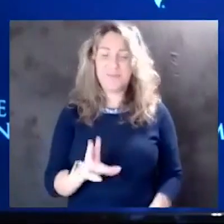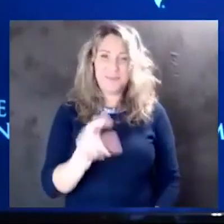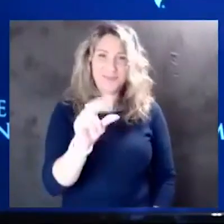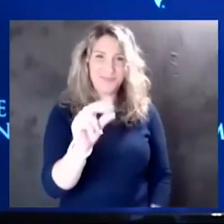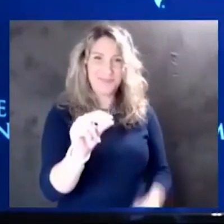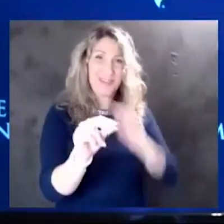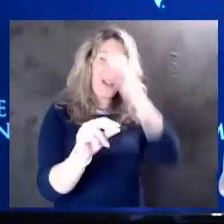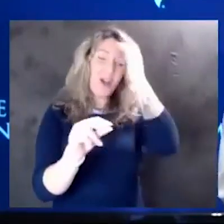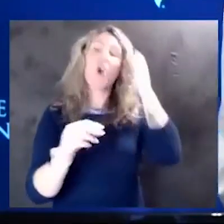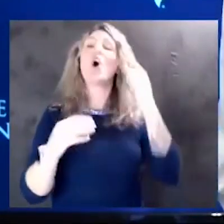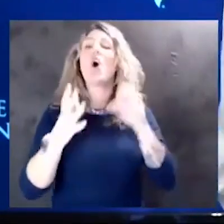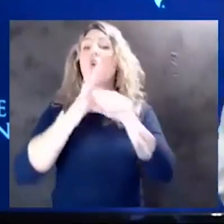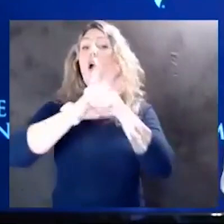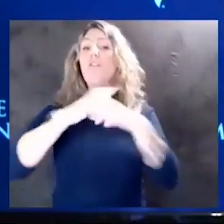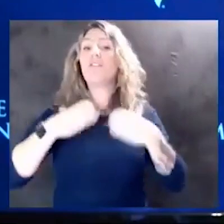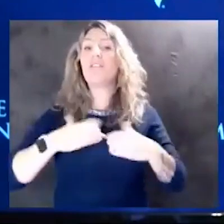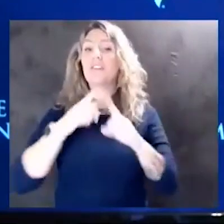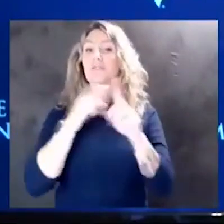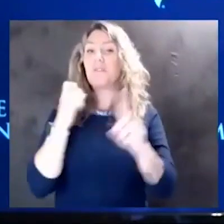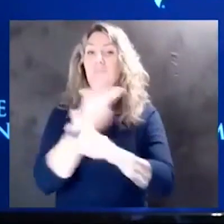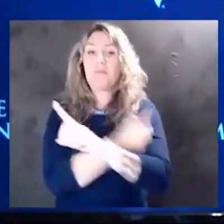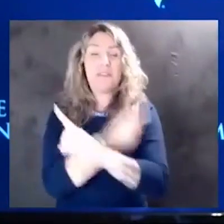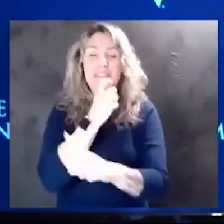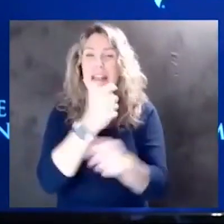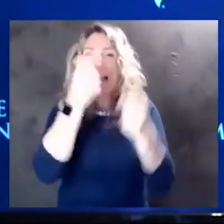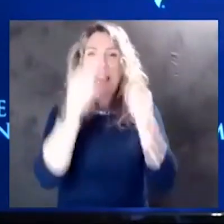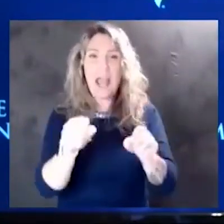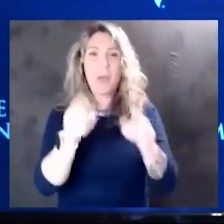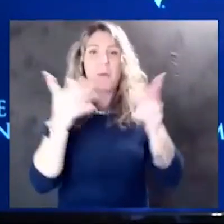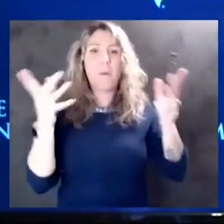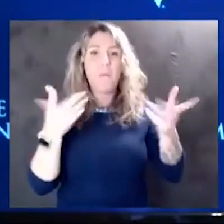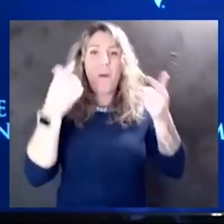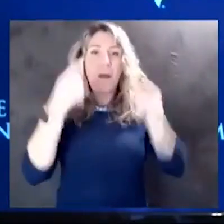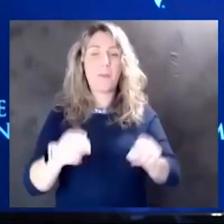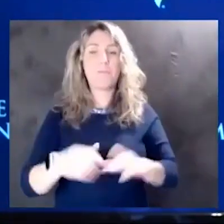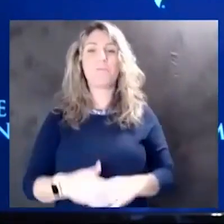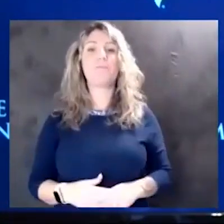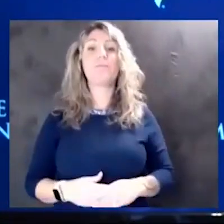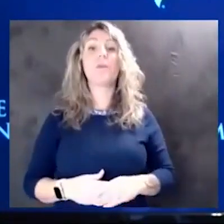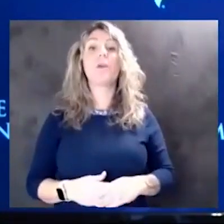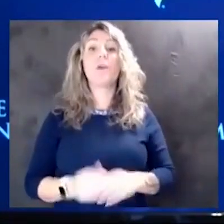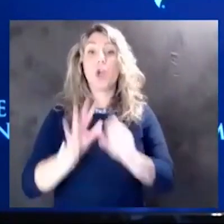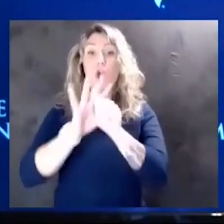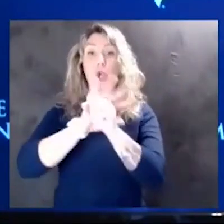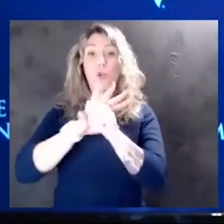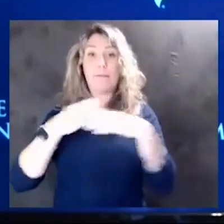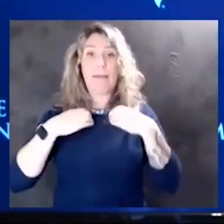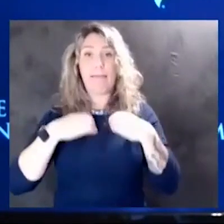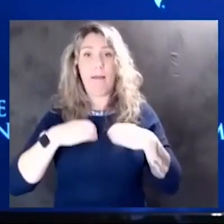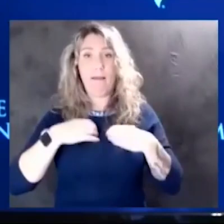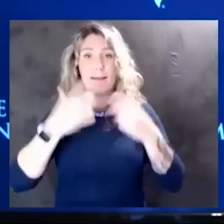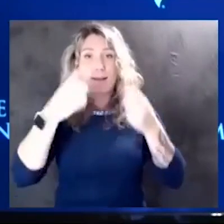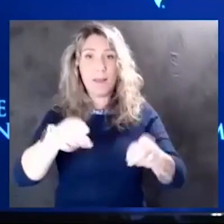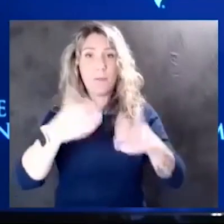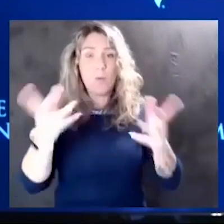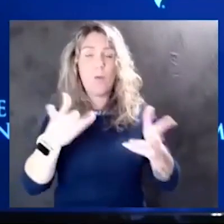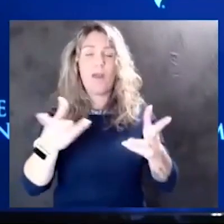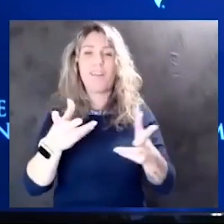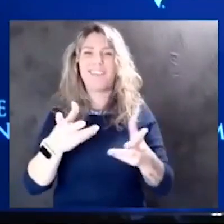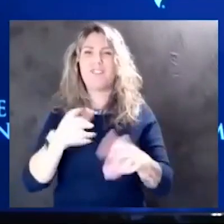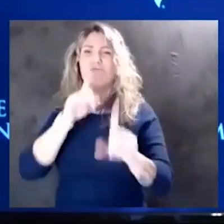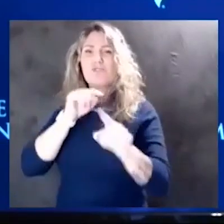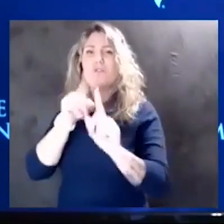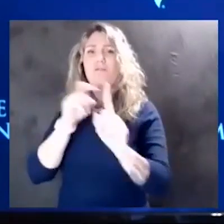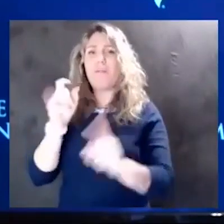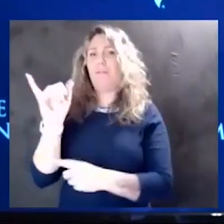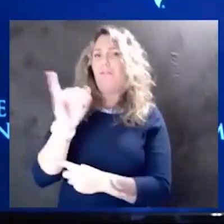clear. That just doesn't happen. What you get are COVID lungs as a result of the infection, because what happens is you damage